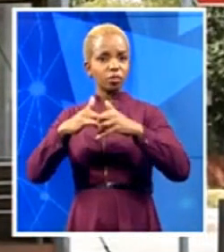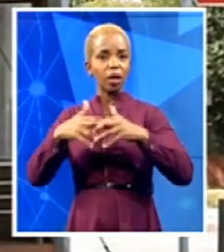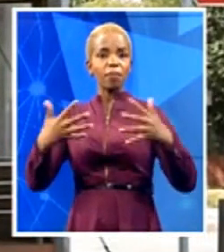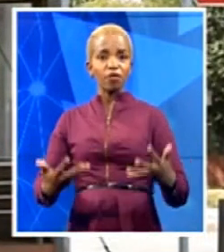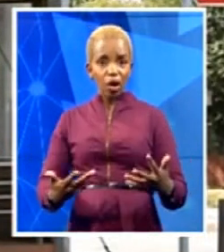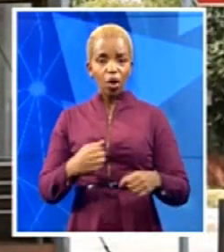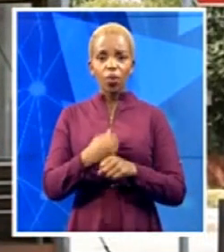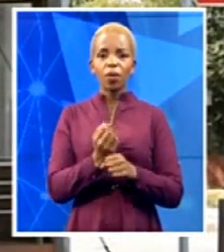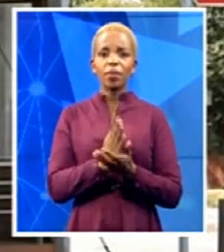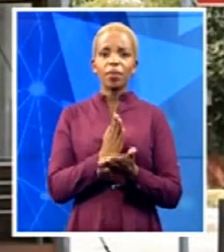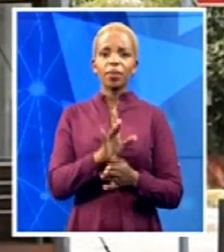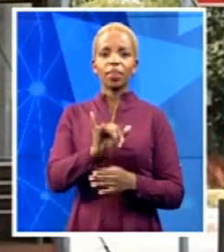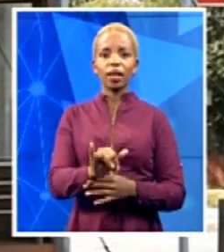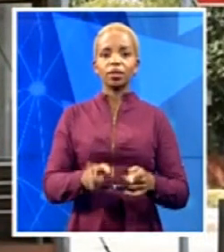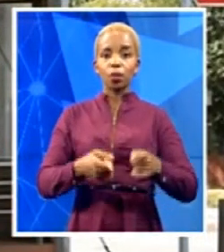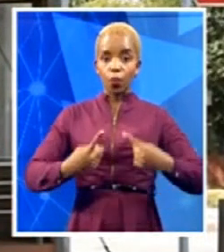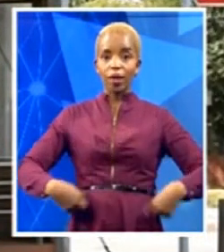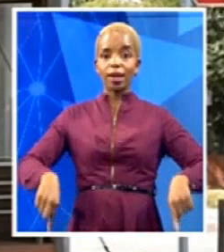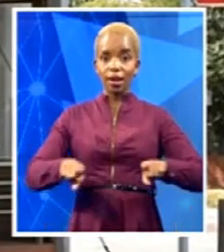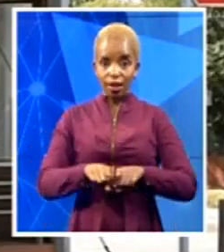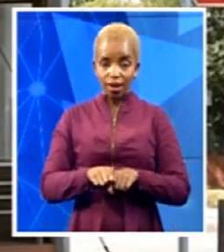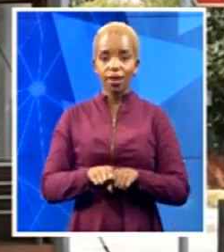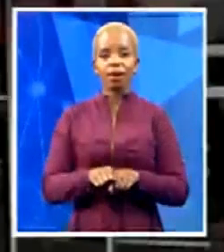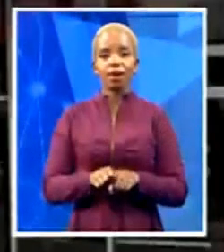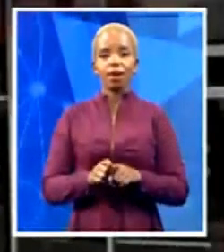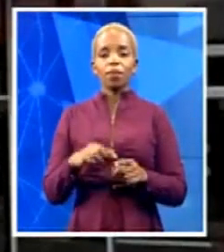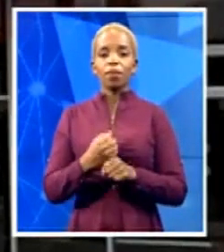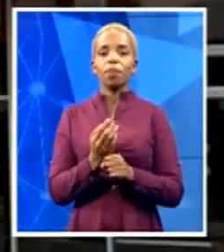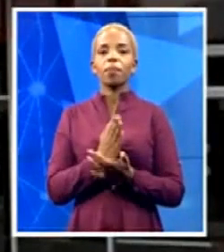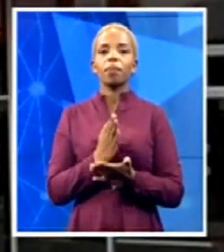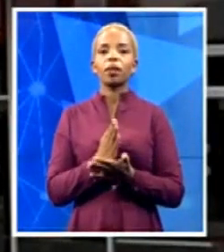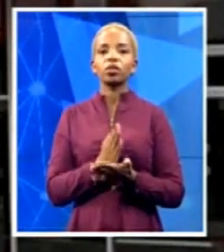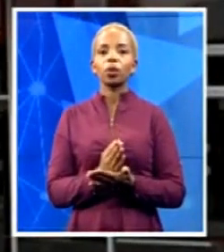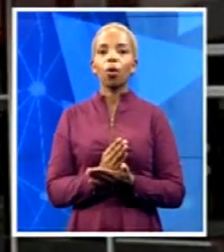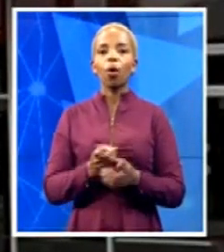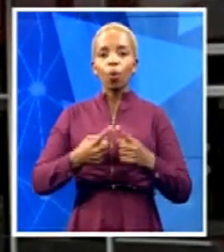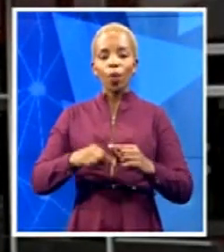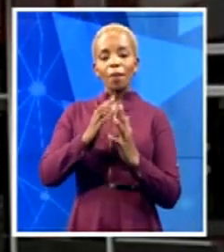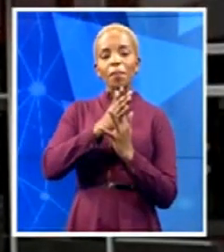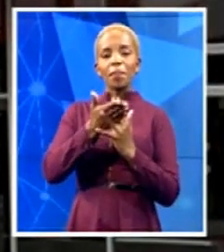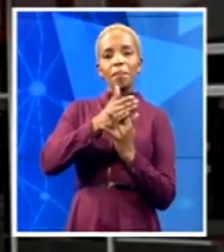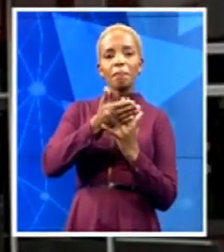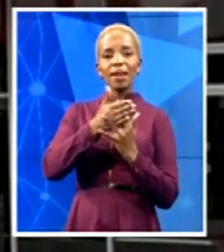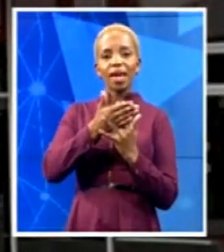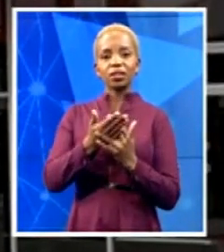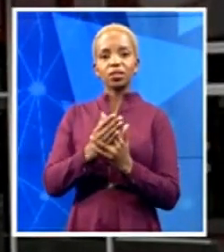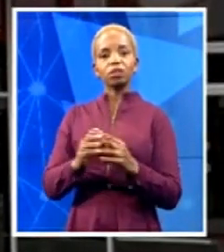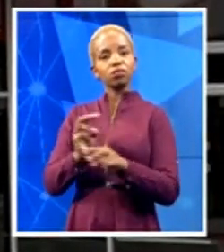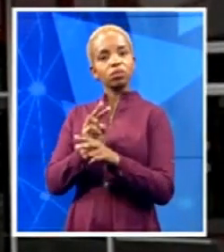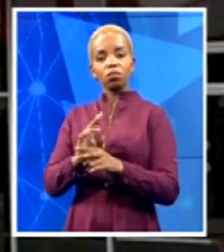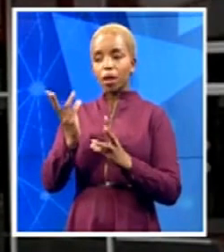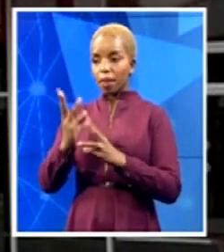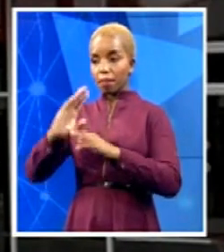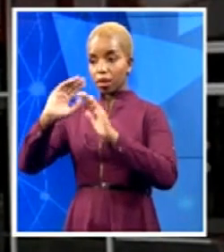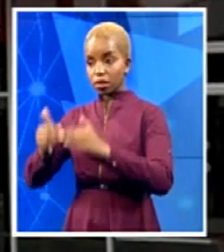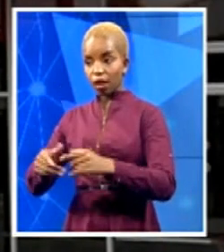mitigate and put in the mitigation factors around the virus? No one is started doing what the FFO people are going to do, by the way. Right